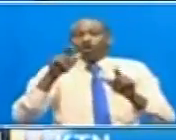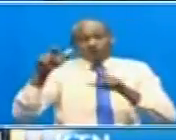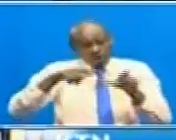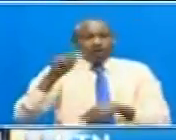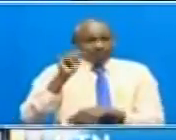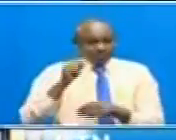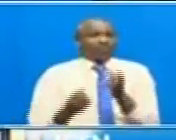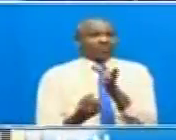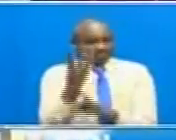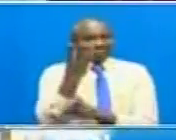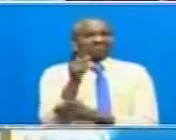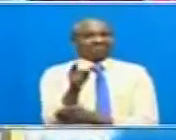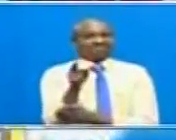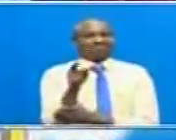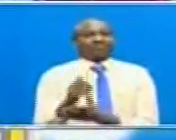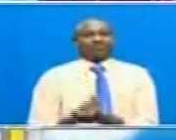tourism.